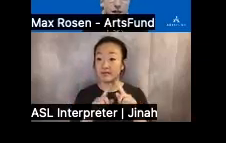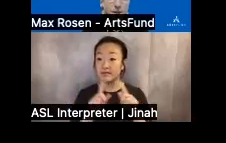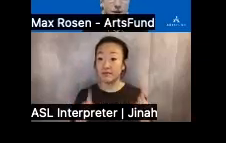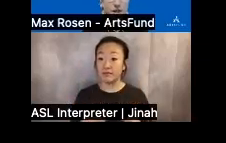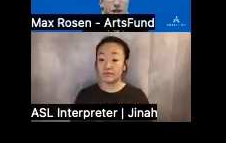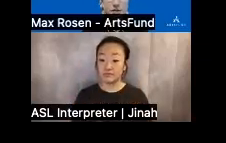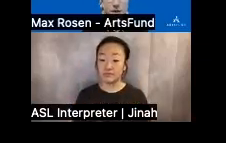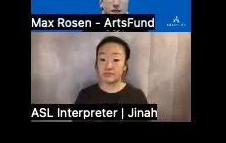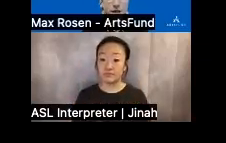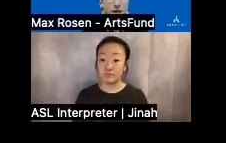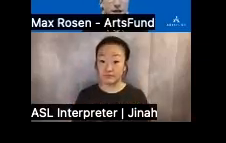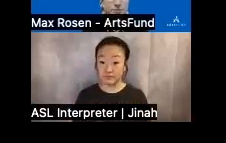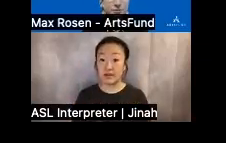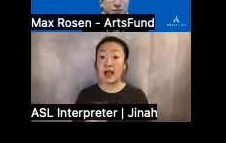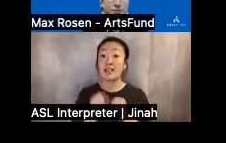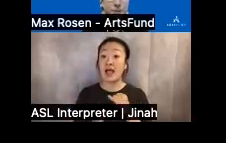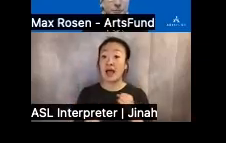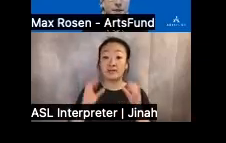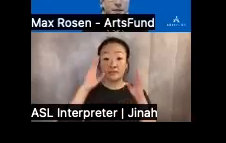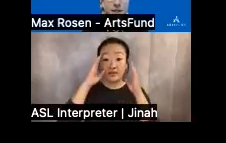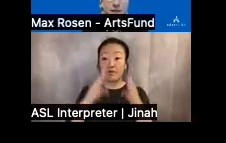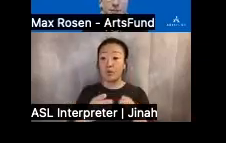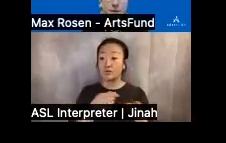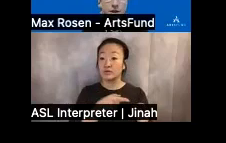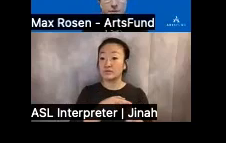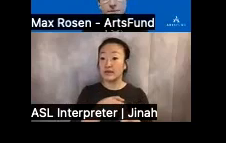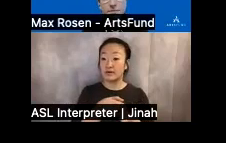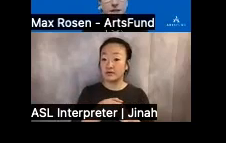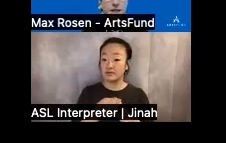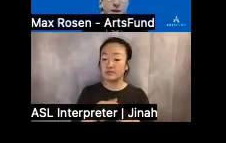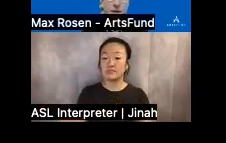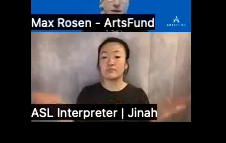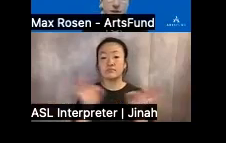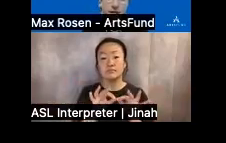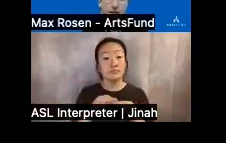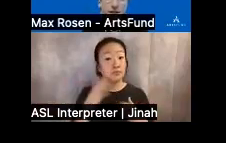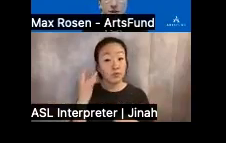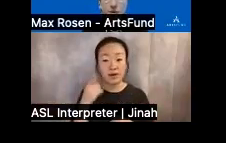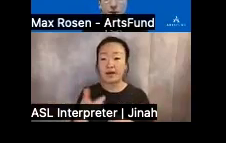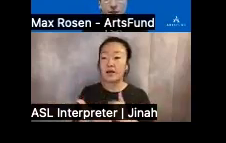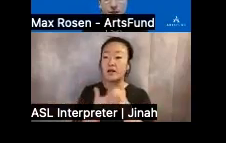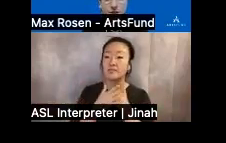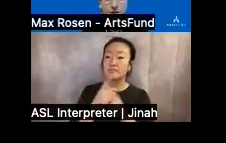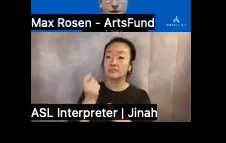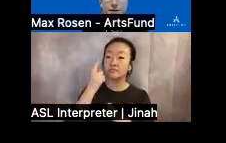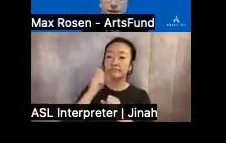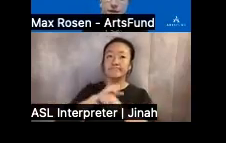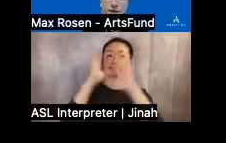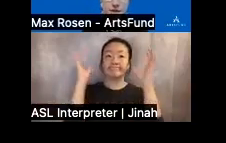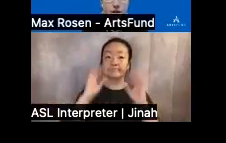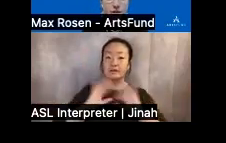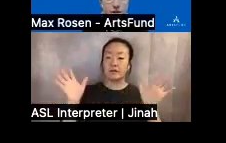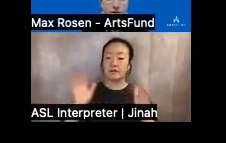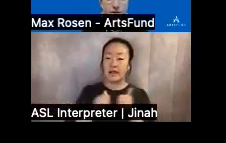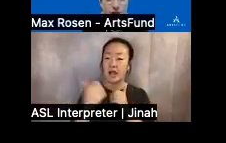The last part is focus area. This is important because it helps us understand how your organization fits